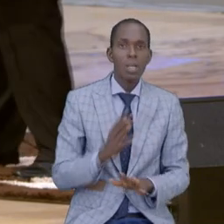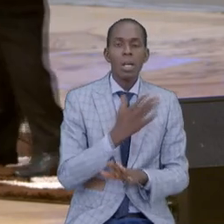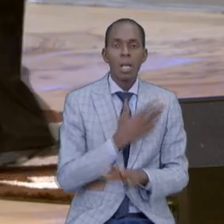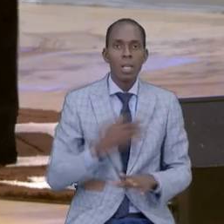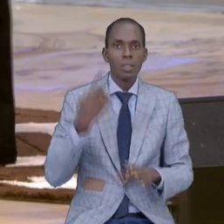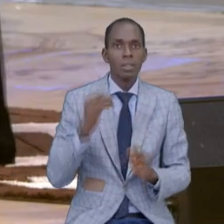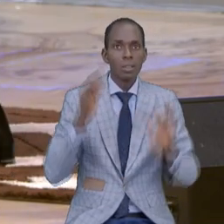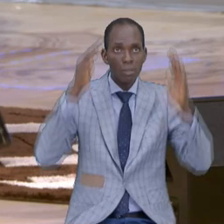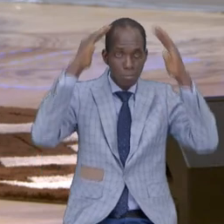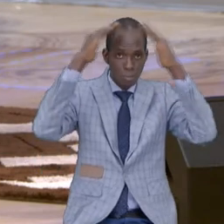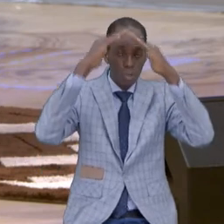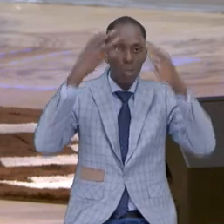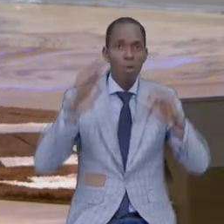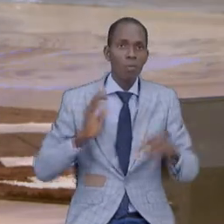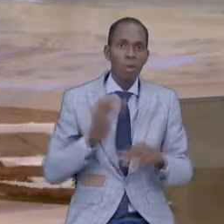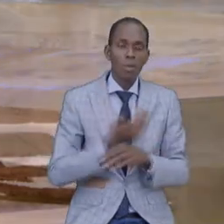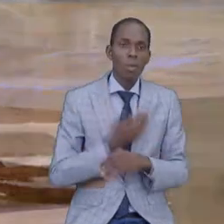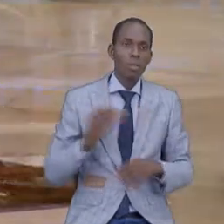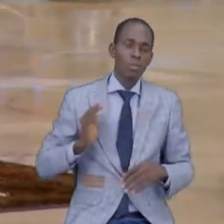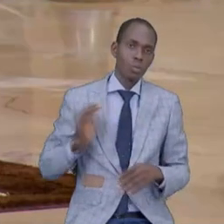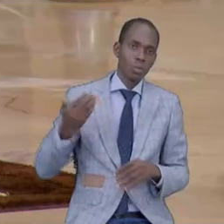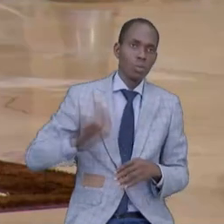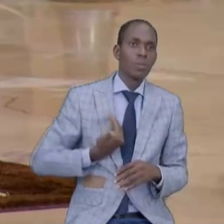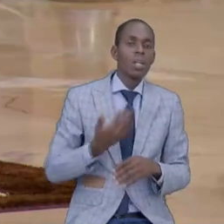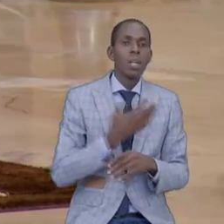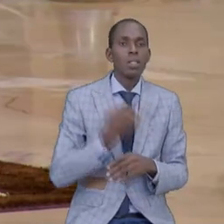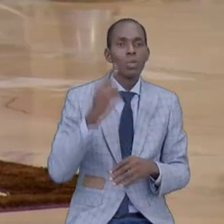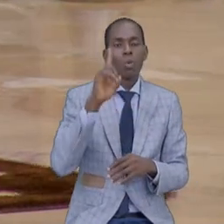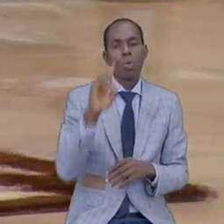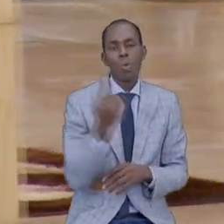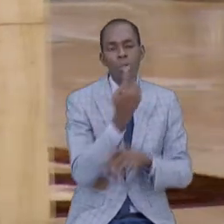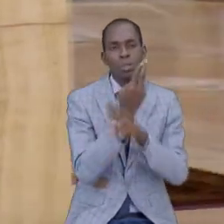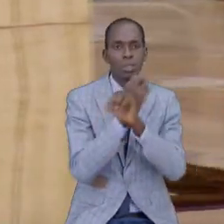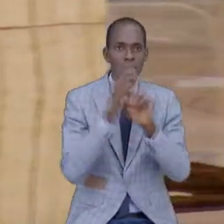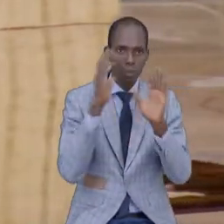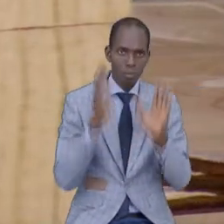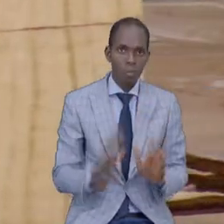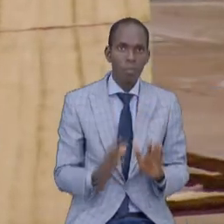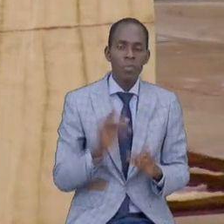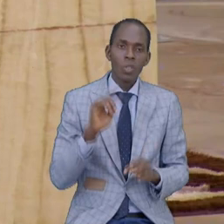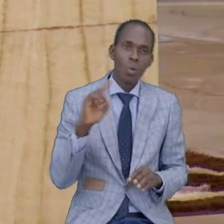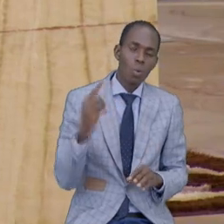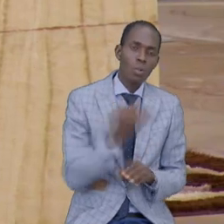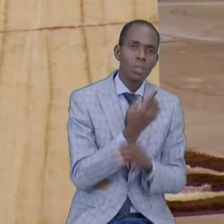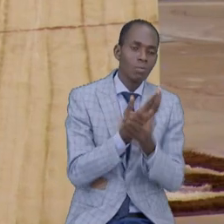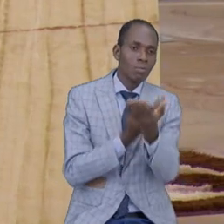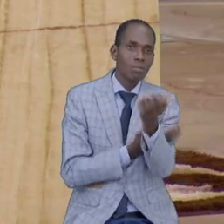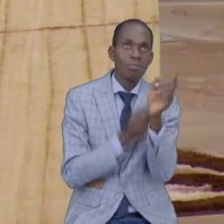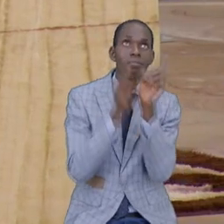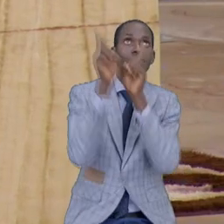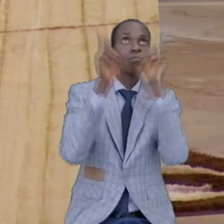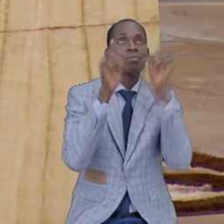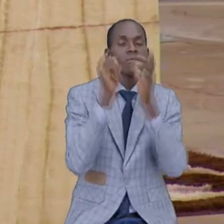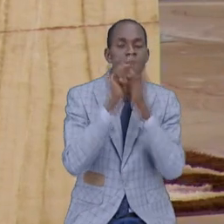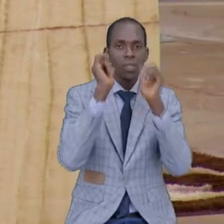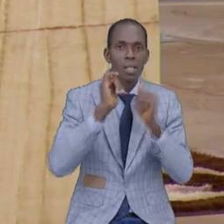only Redeemer, as the only Day Star that can bring us and